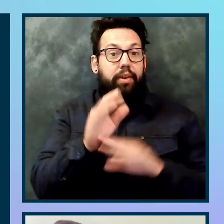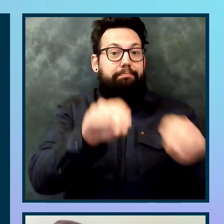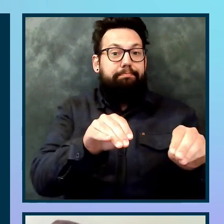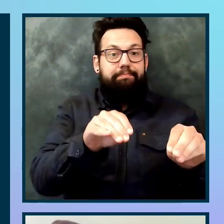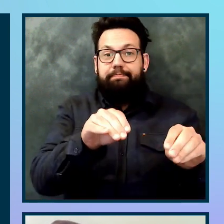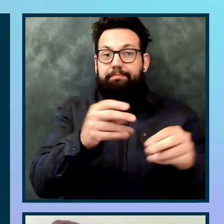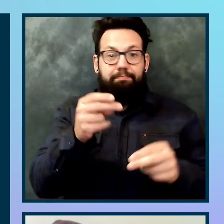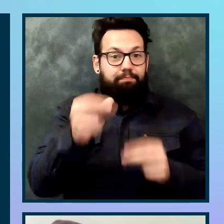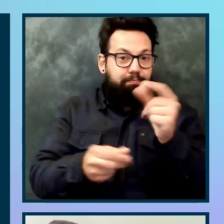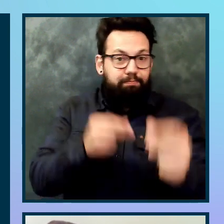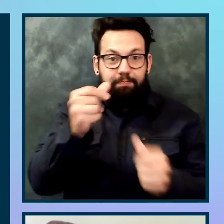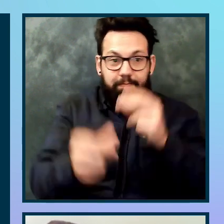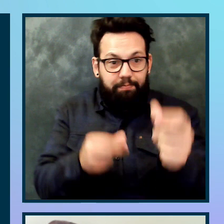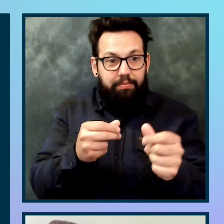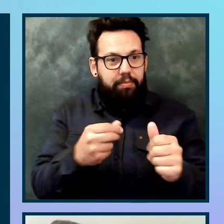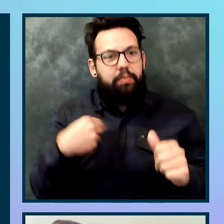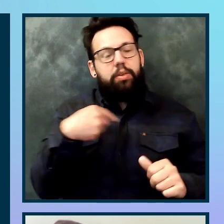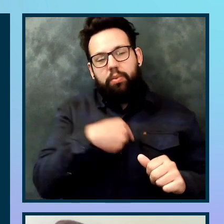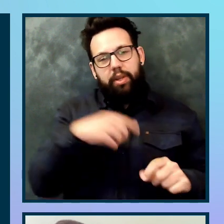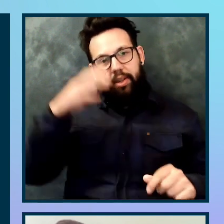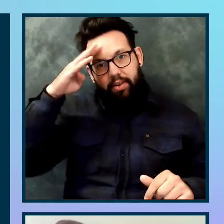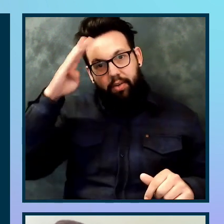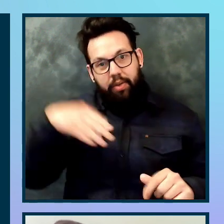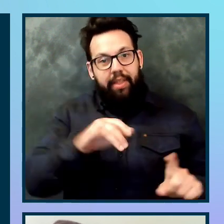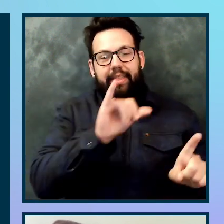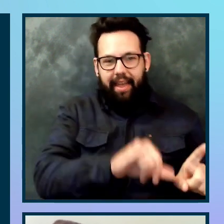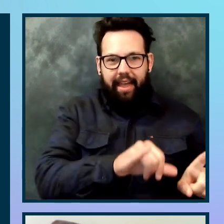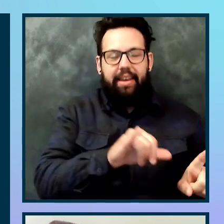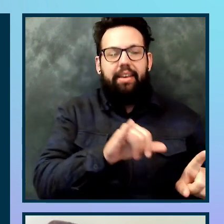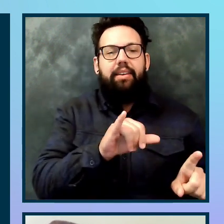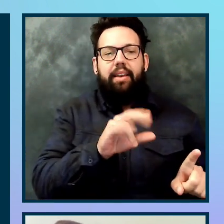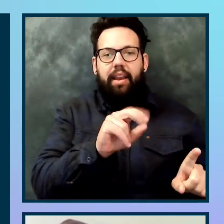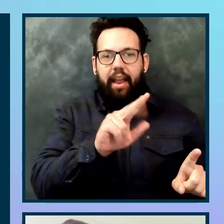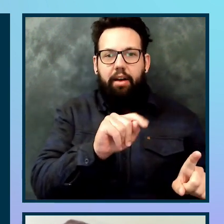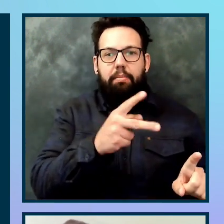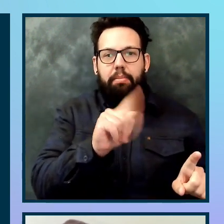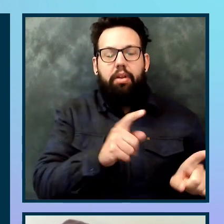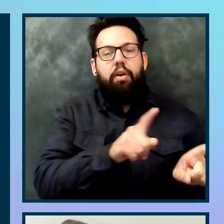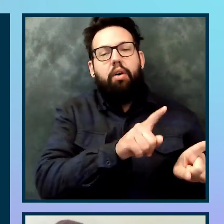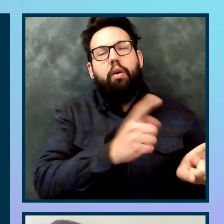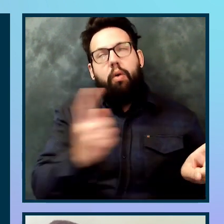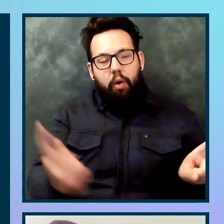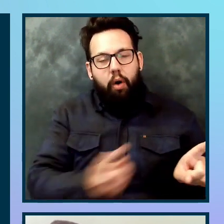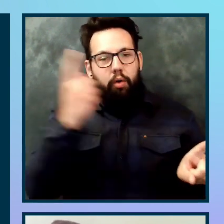this output will always be associated with this particular upload component. If we had more upload